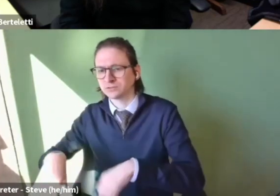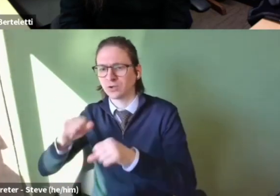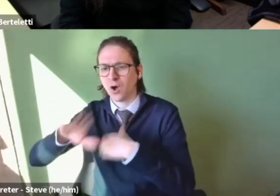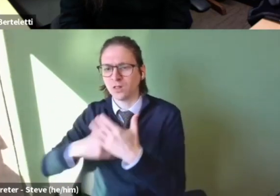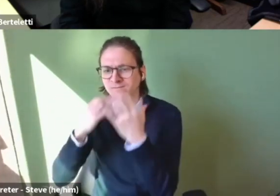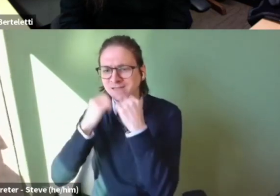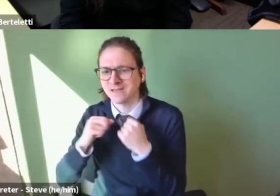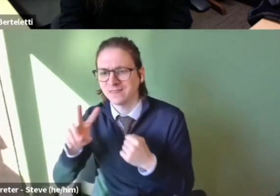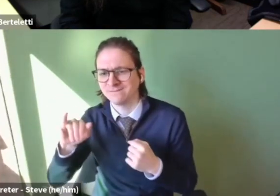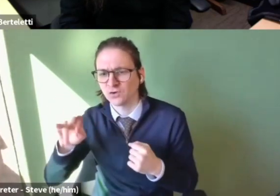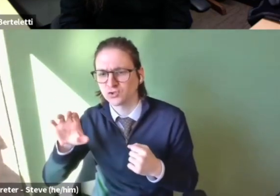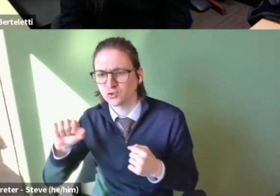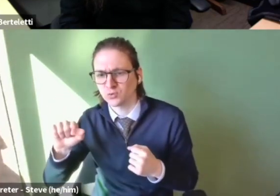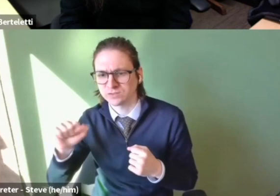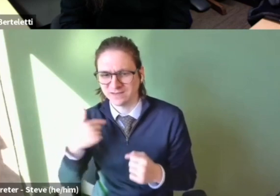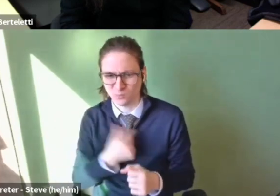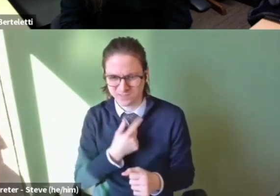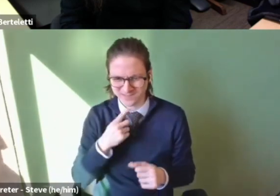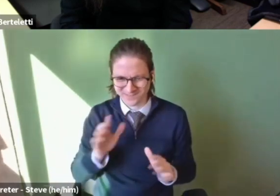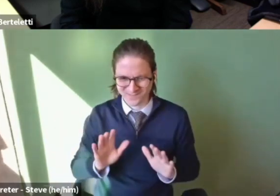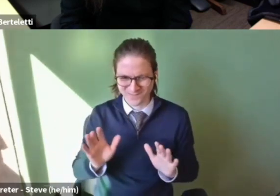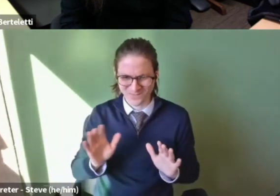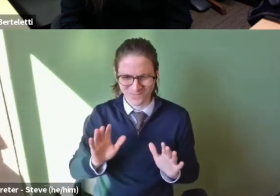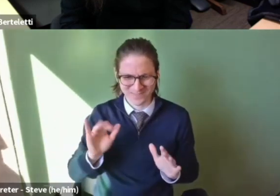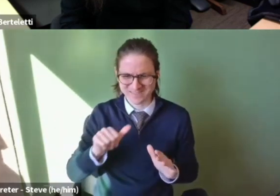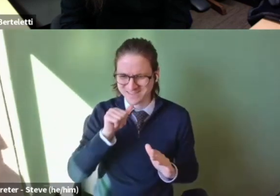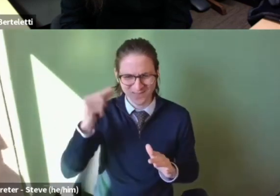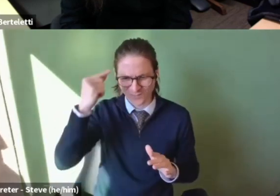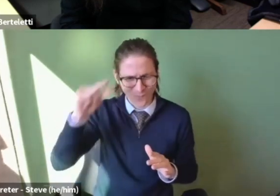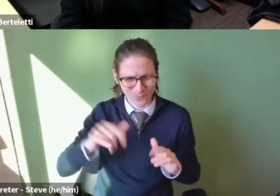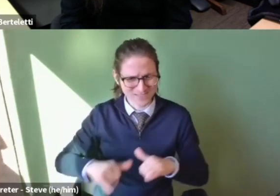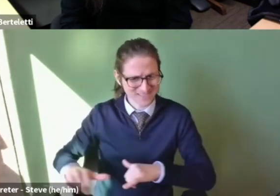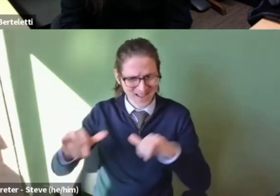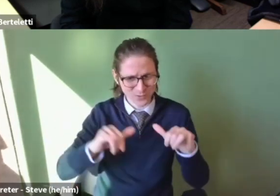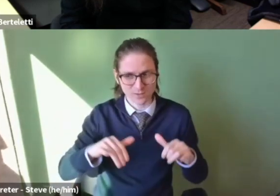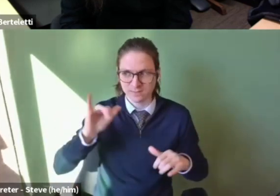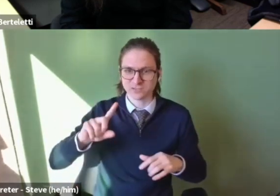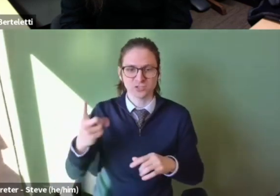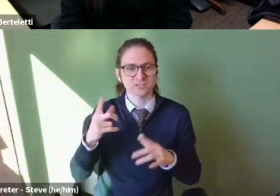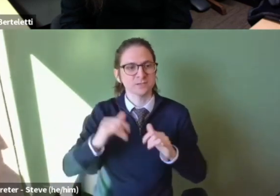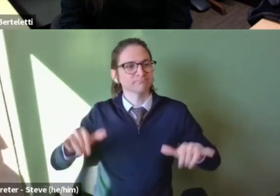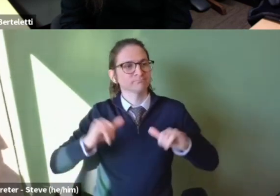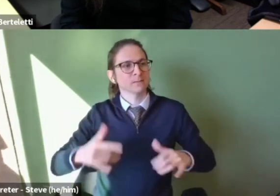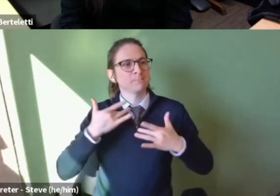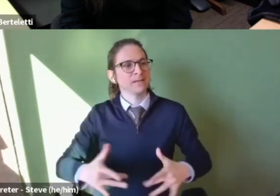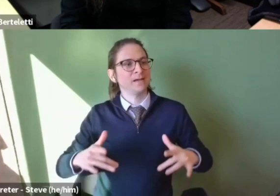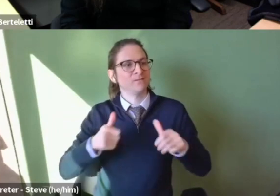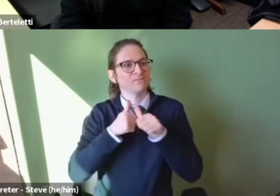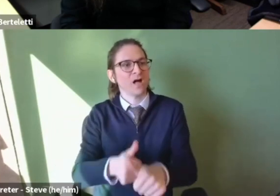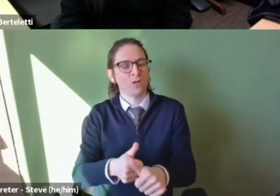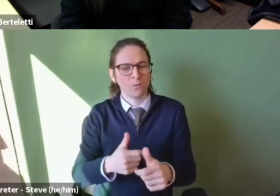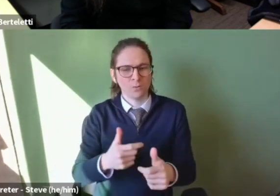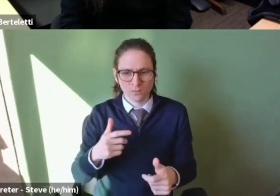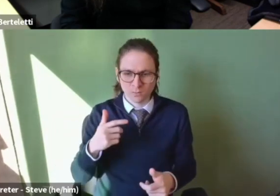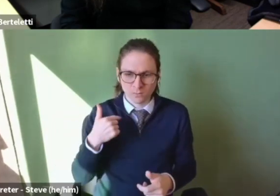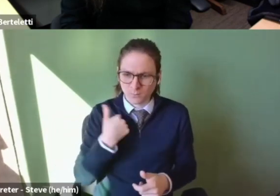no, that's not, they said that's a gold standard. I'm like, that's not the gold standard, that's the convention. We can't discover the real-time